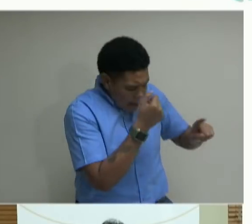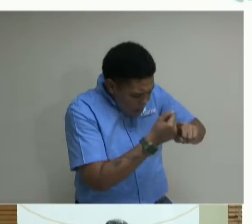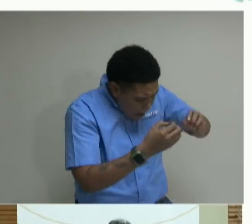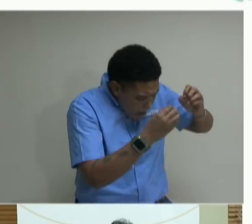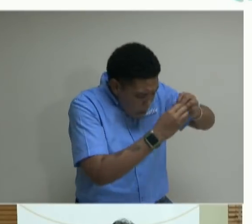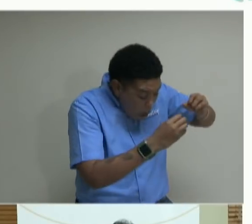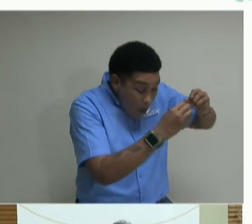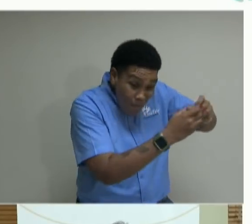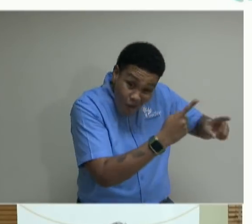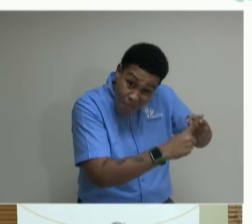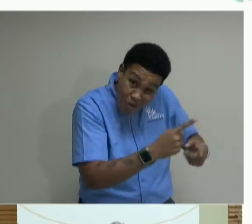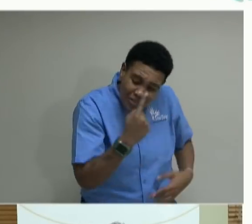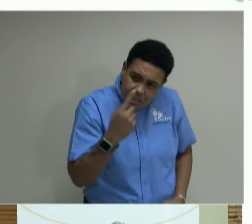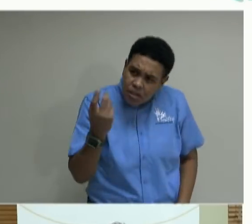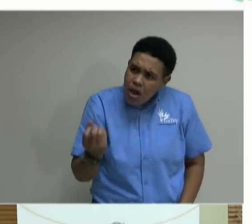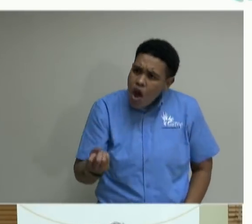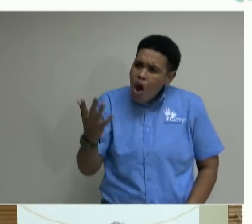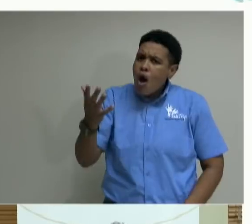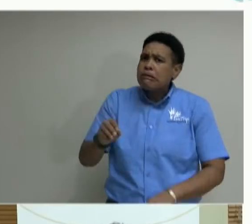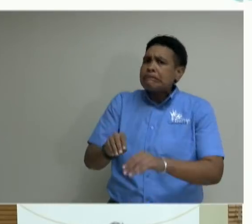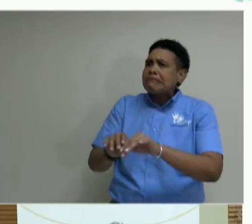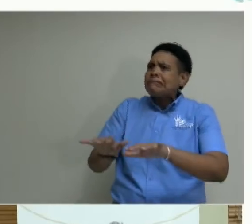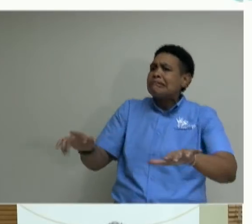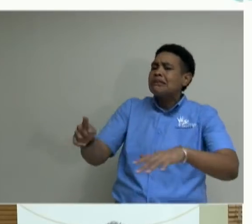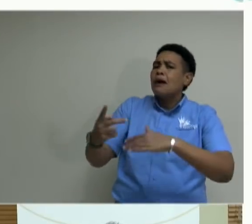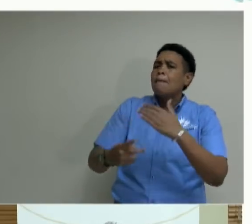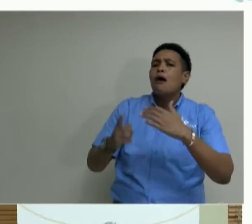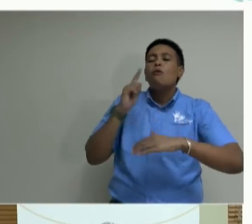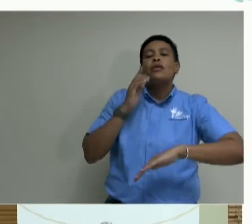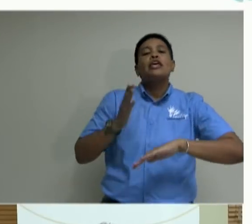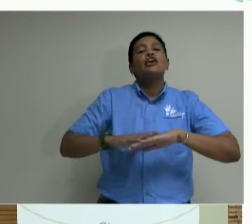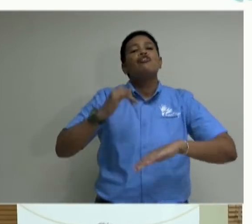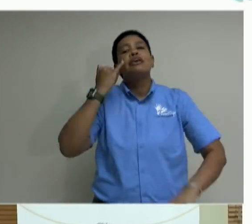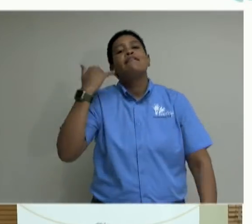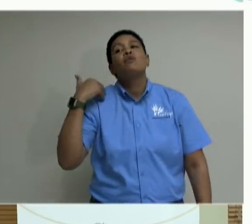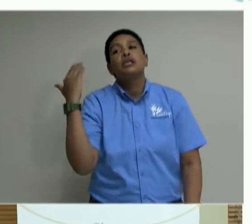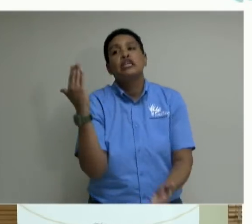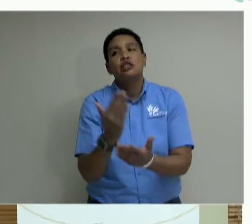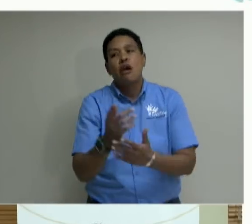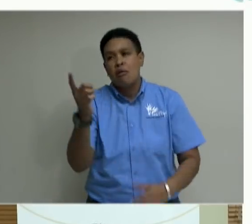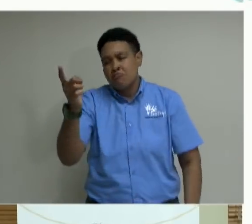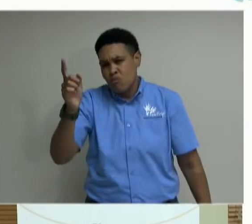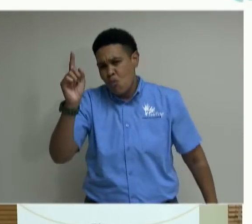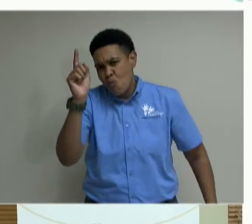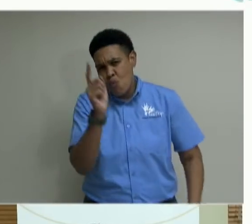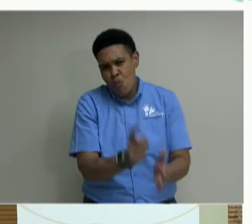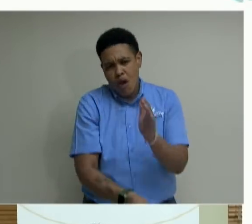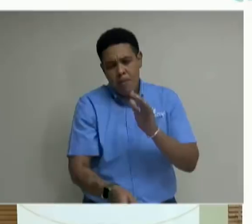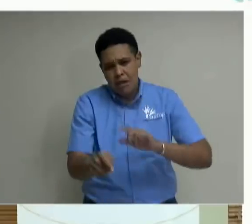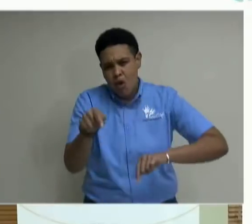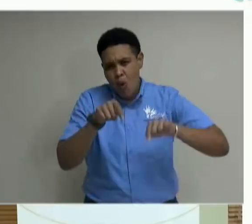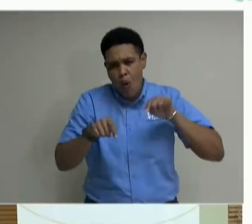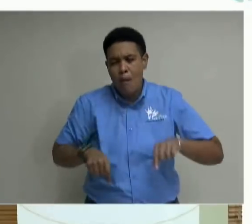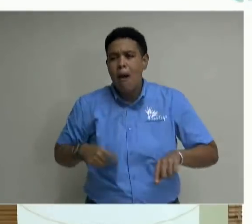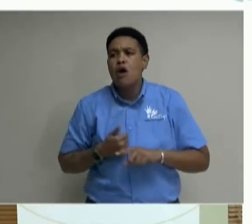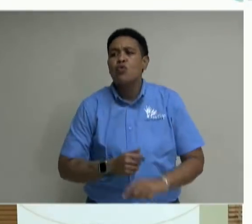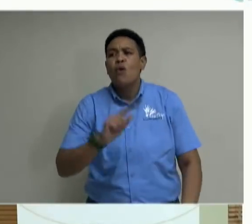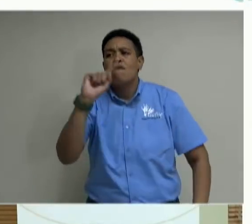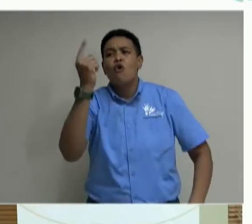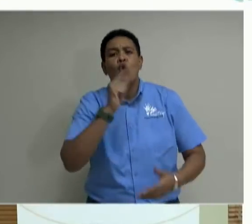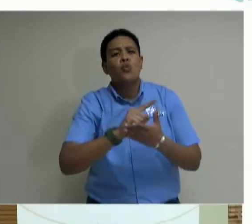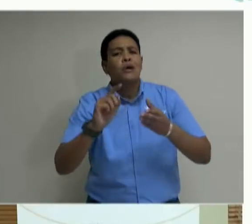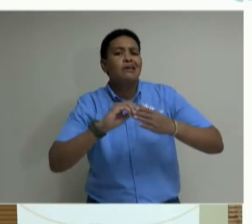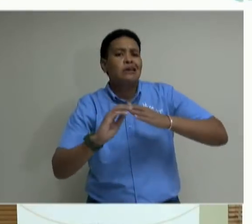and the density of the cases in the parishes would have increased. If we stop here a minute and just go back to the first week